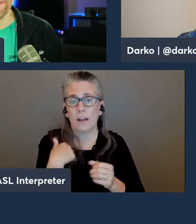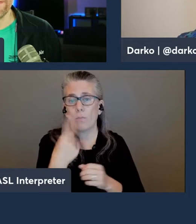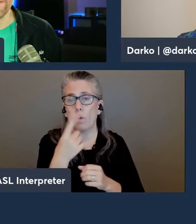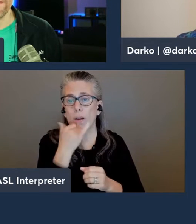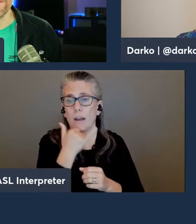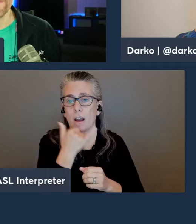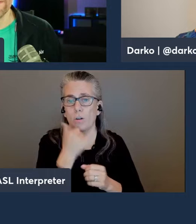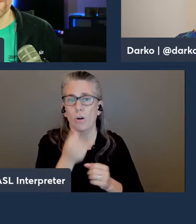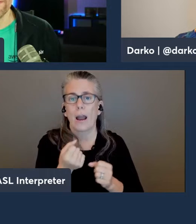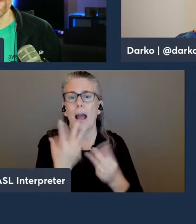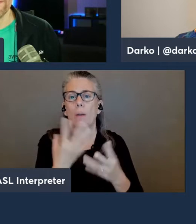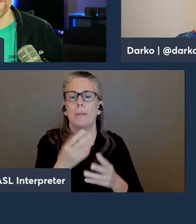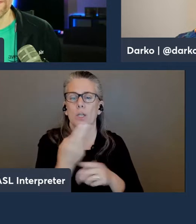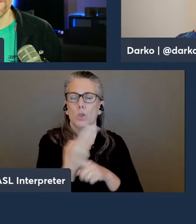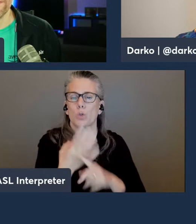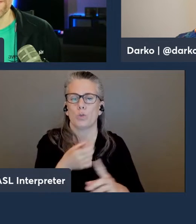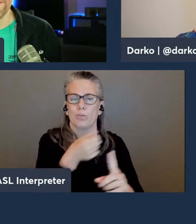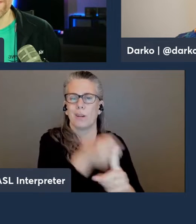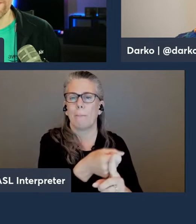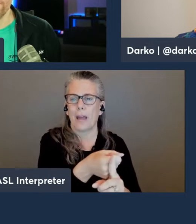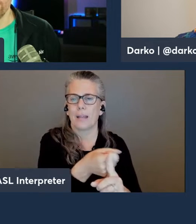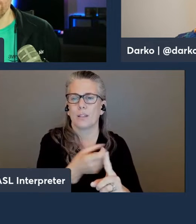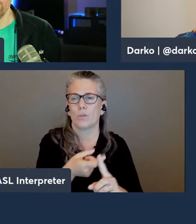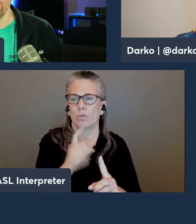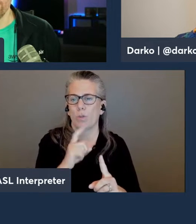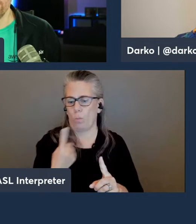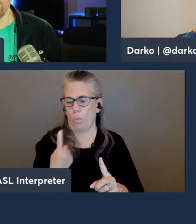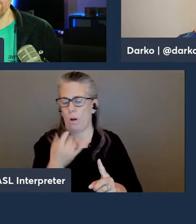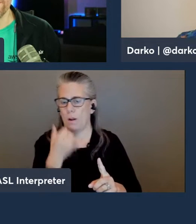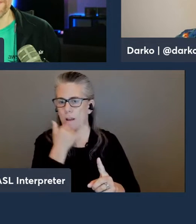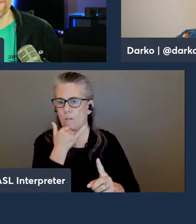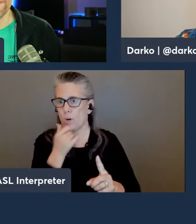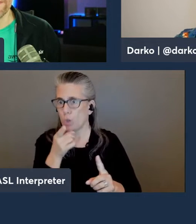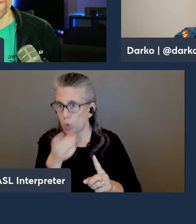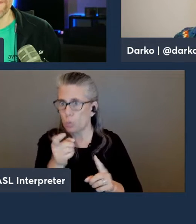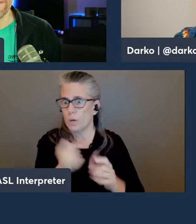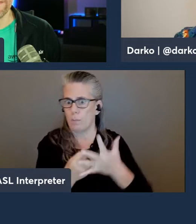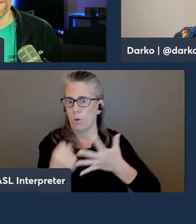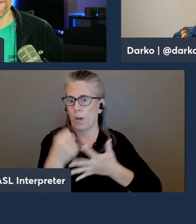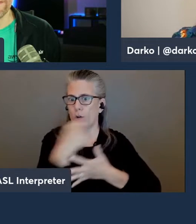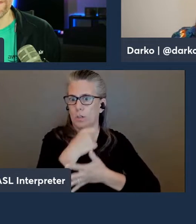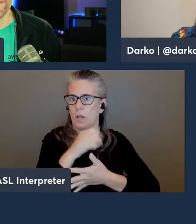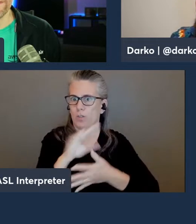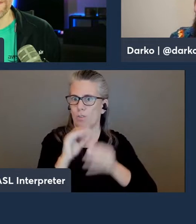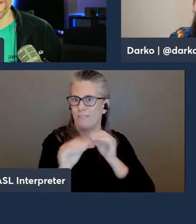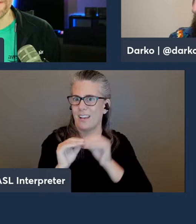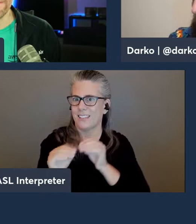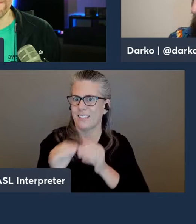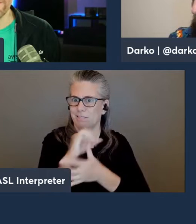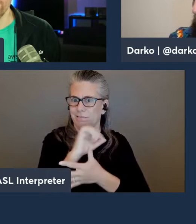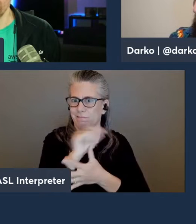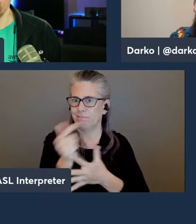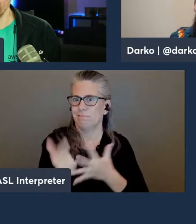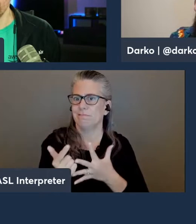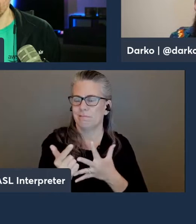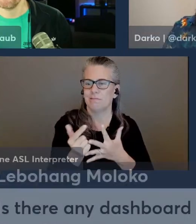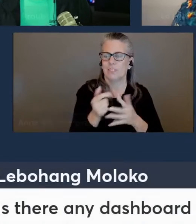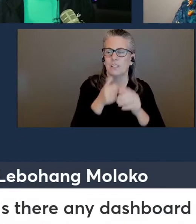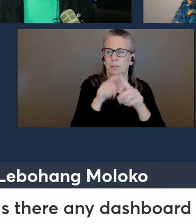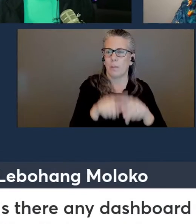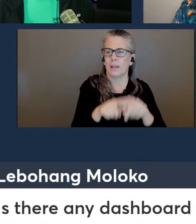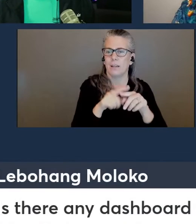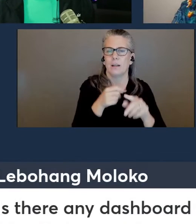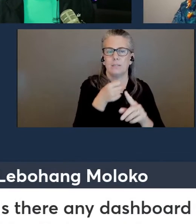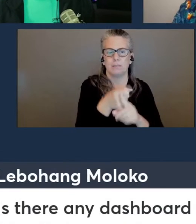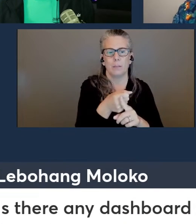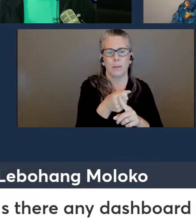that? And then, you know, you can prioritize based on that. And there, I mean, there's a question here from Lebohang. Is there